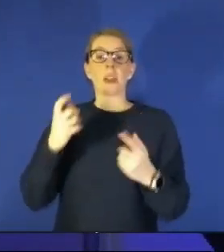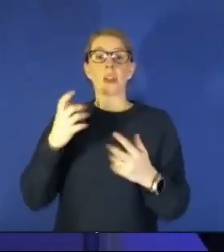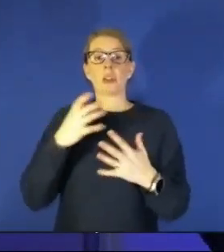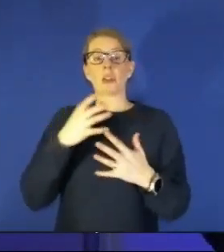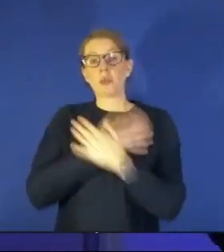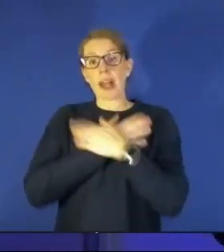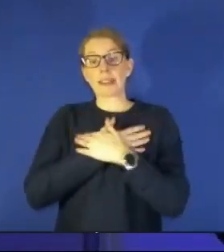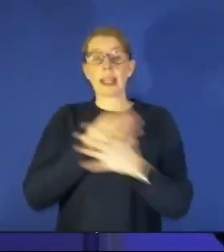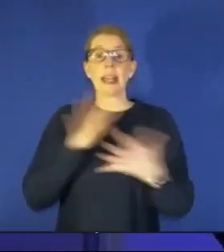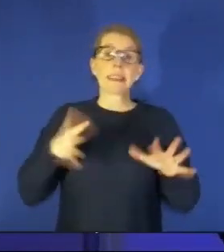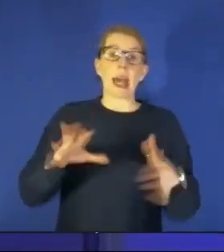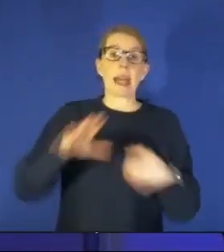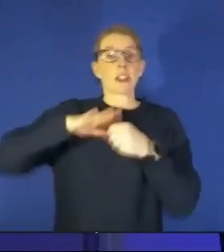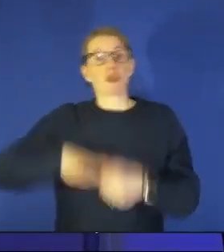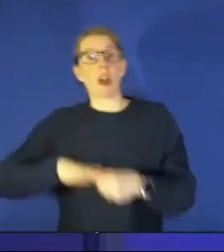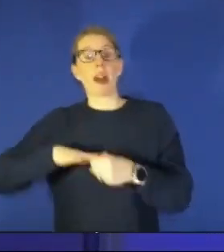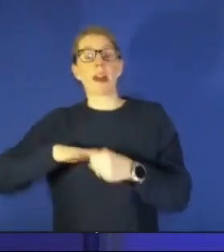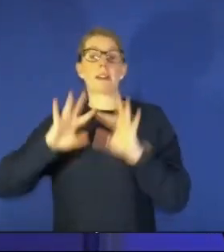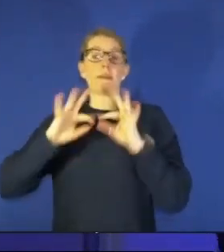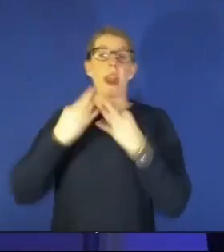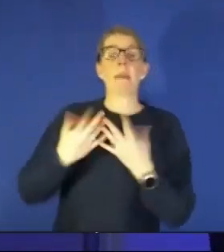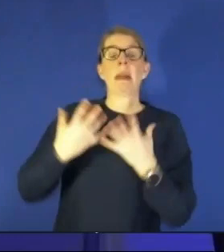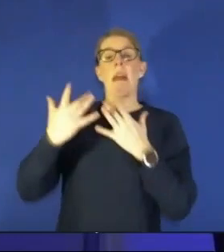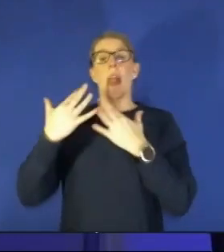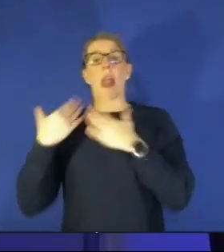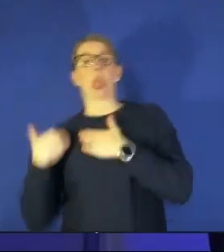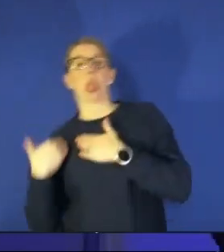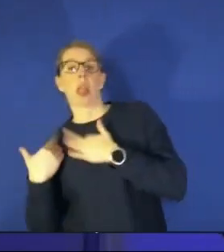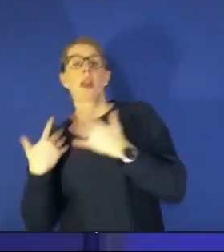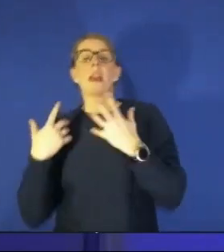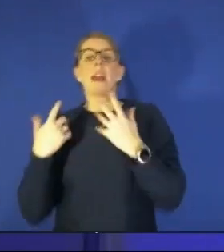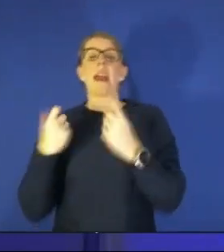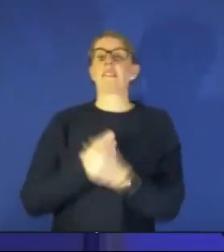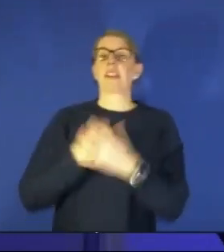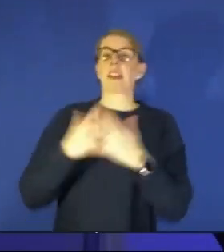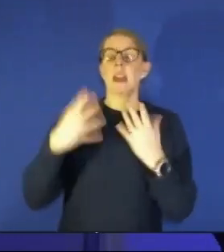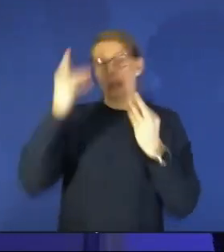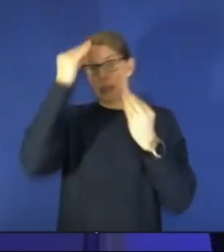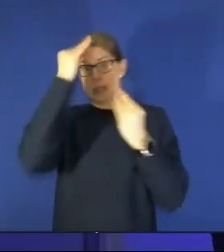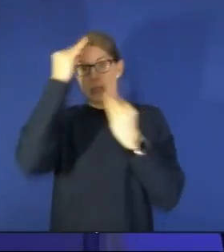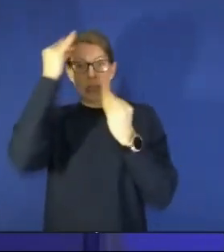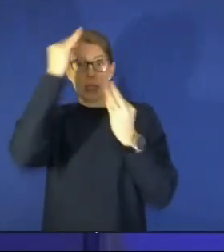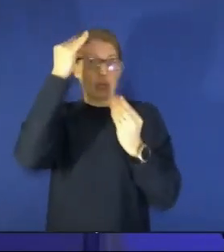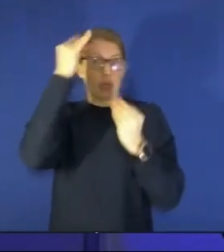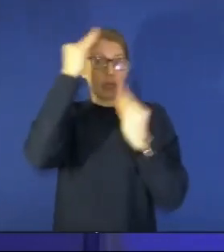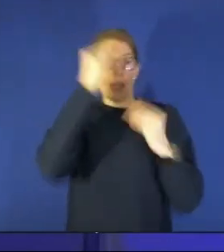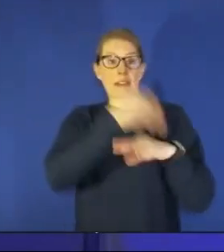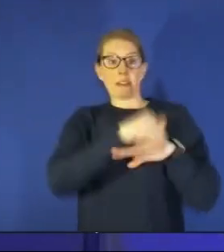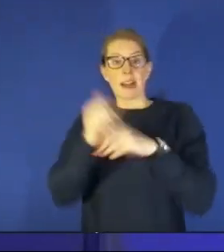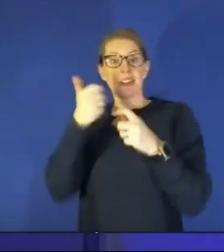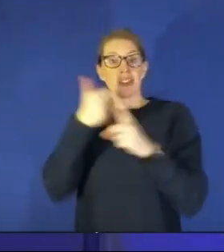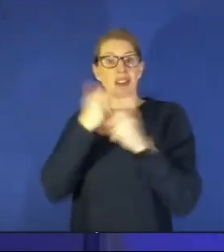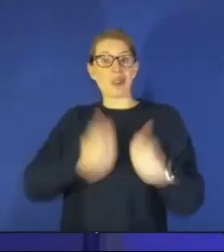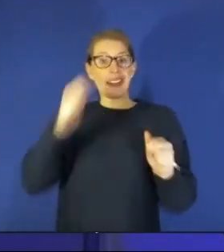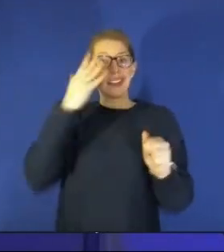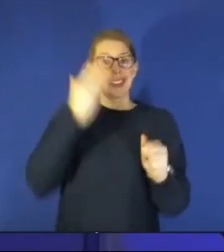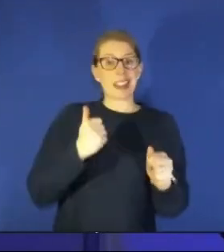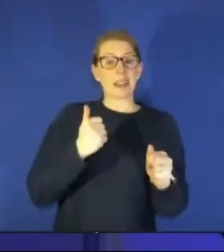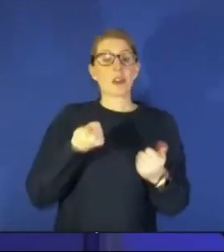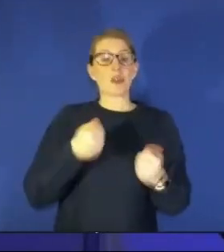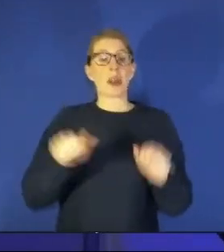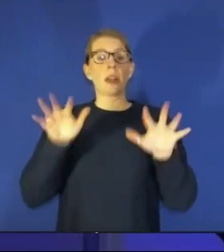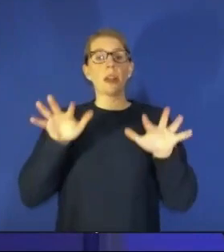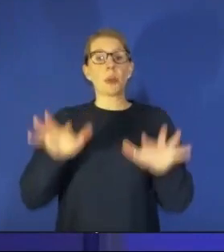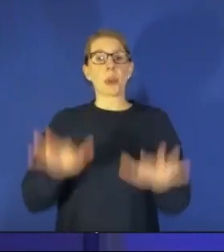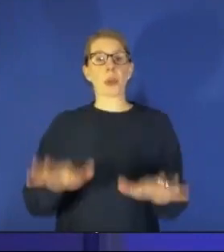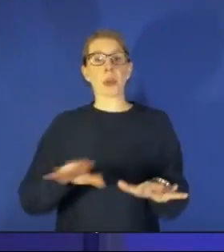and the job, everything of that nature runs around in your head every night as you try to decompress and try to get a good